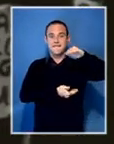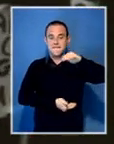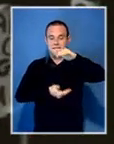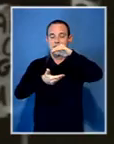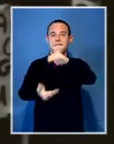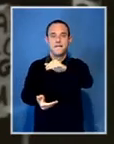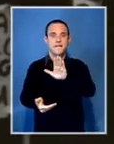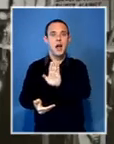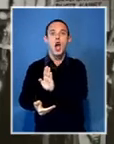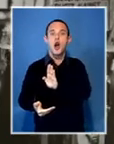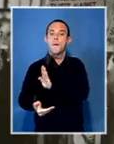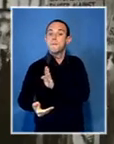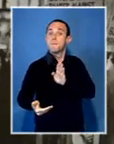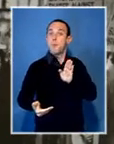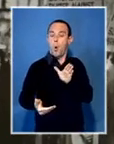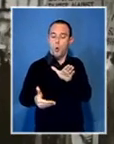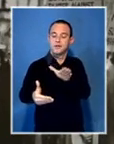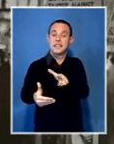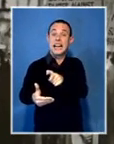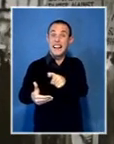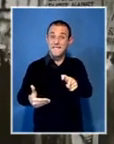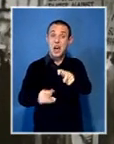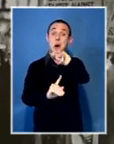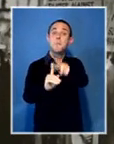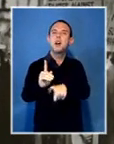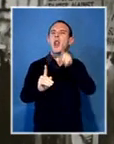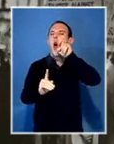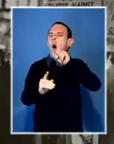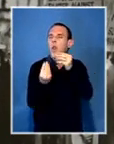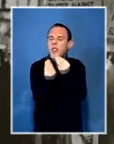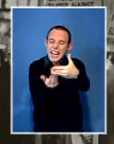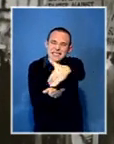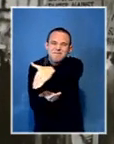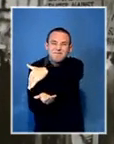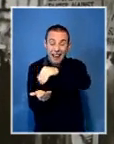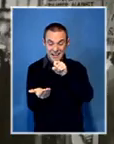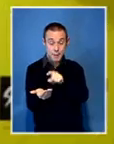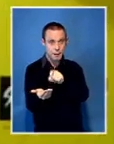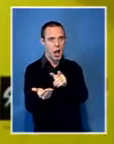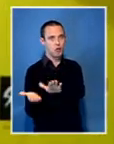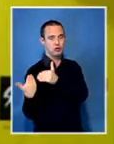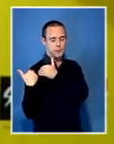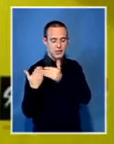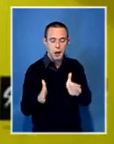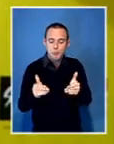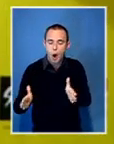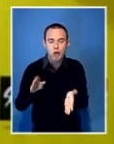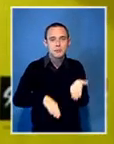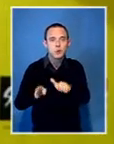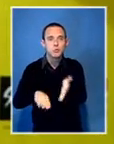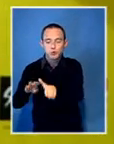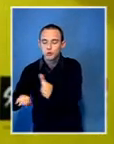they had the resources to employ an archivist, and it took the archivist 4 years just to put all the stuff into order and into boxes and file